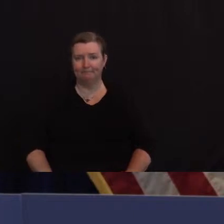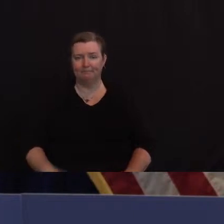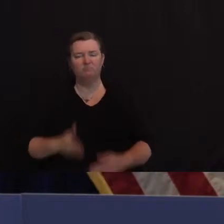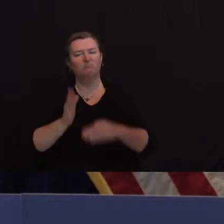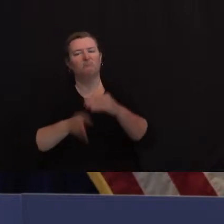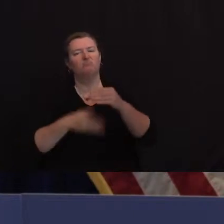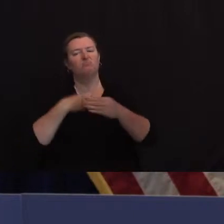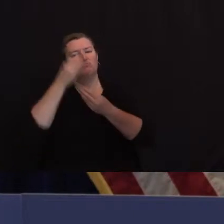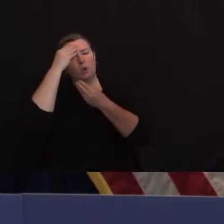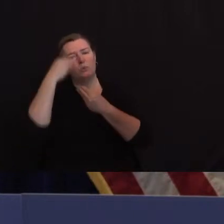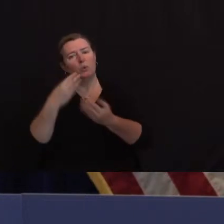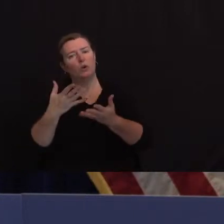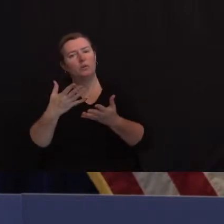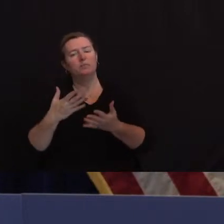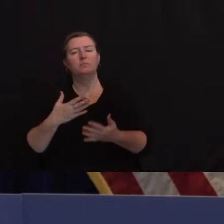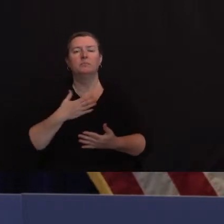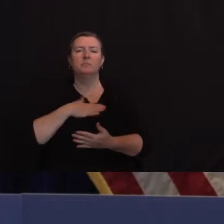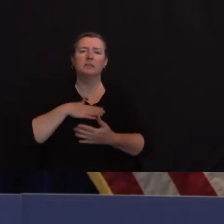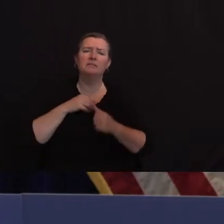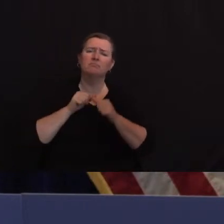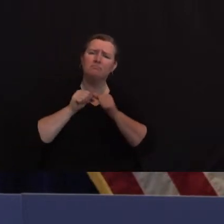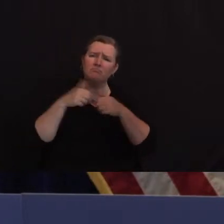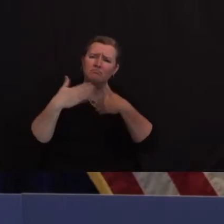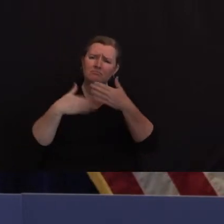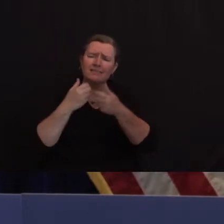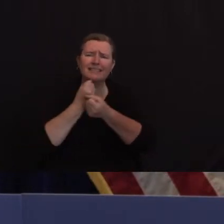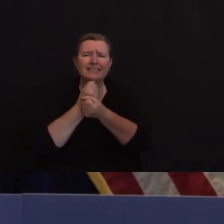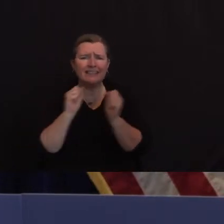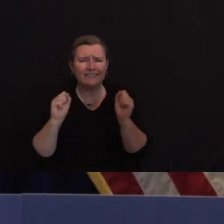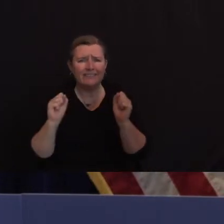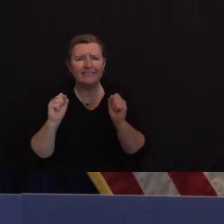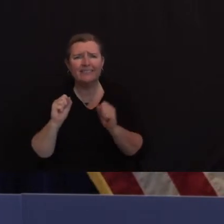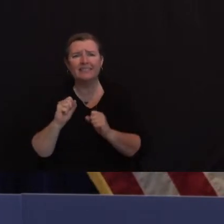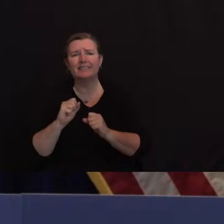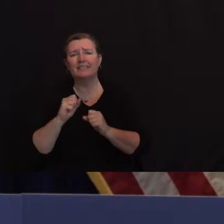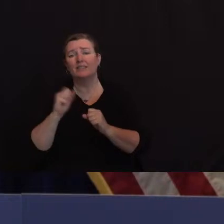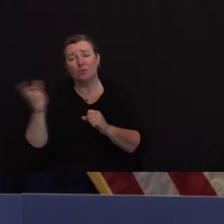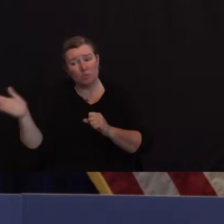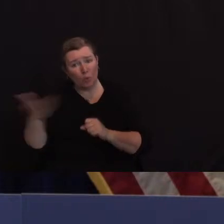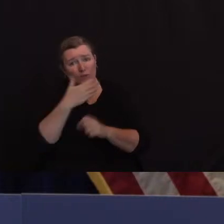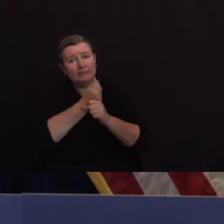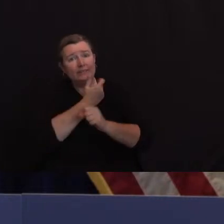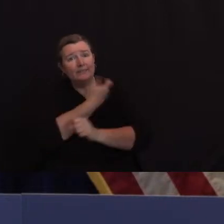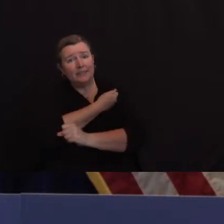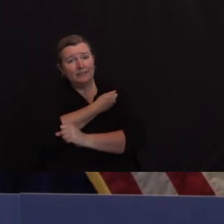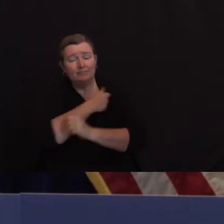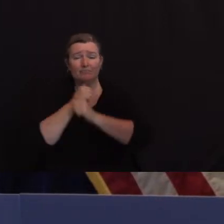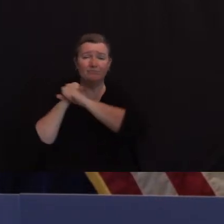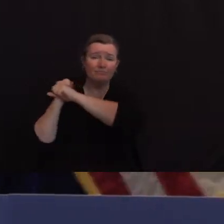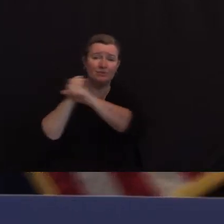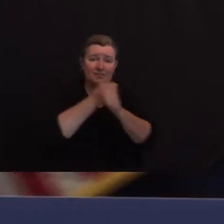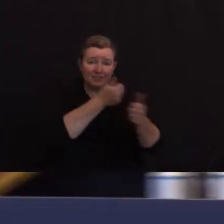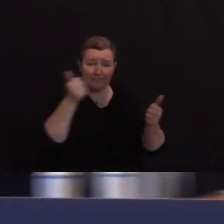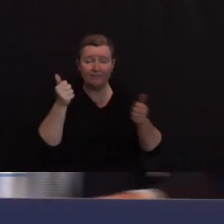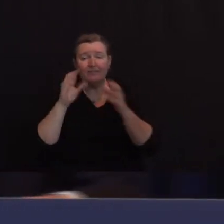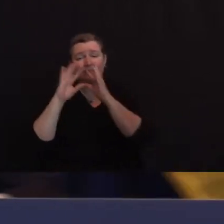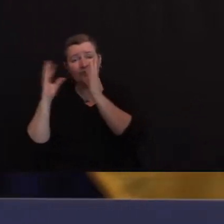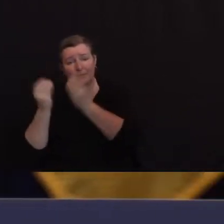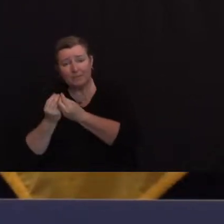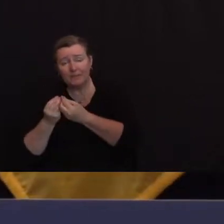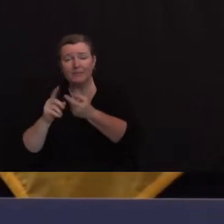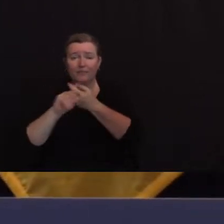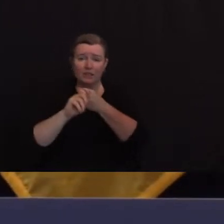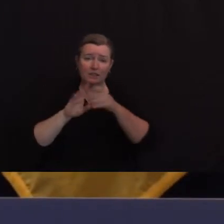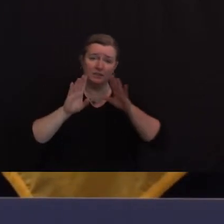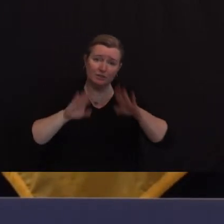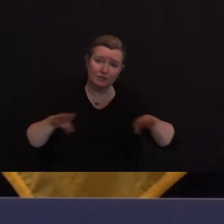report. Please continue to stay safe, get vaccinated to protect ourselves, our family, friends, and our children. Thank you. Judy, thank